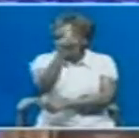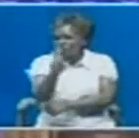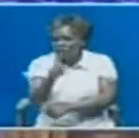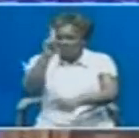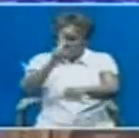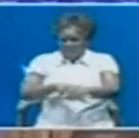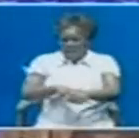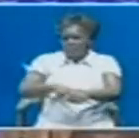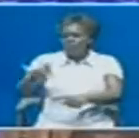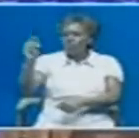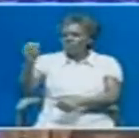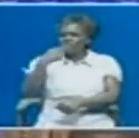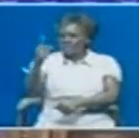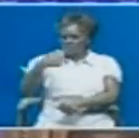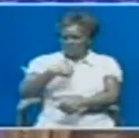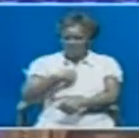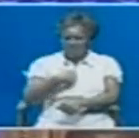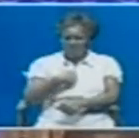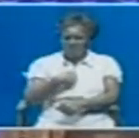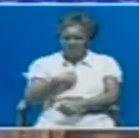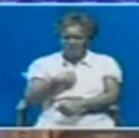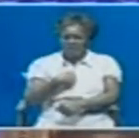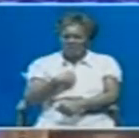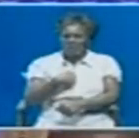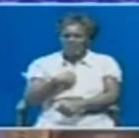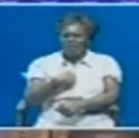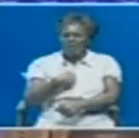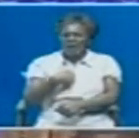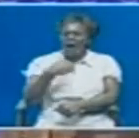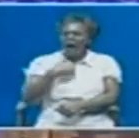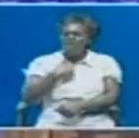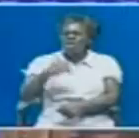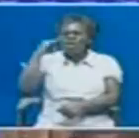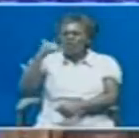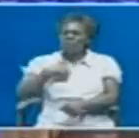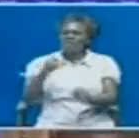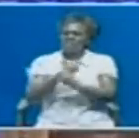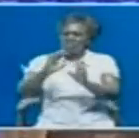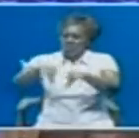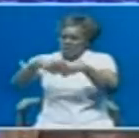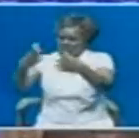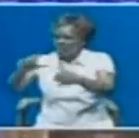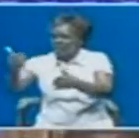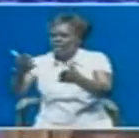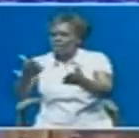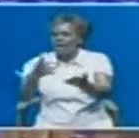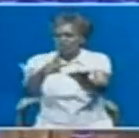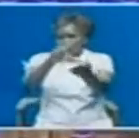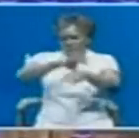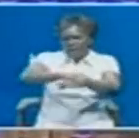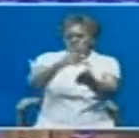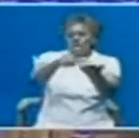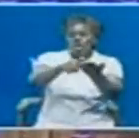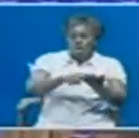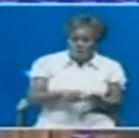Maurice even told me, I asked him, I need to get in touch. He said, I don't even have my phone. Mm-hmm. I've given it somewhere for some little money. Yes,